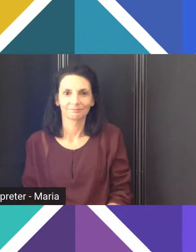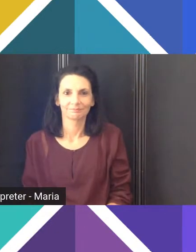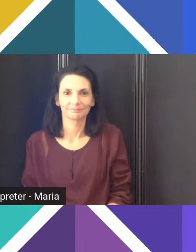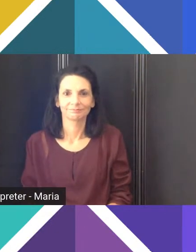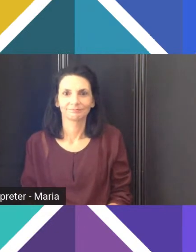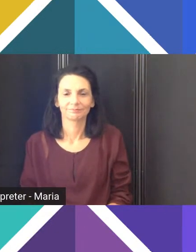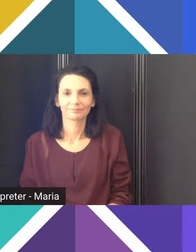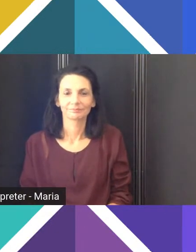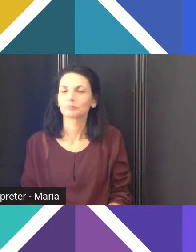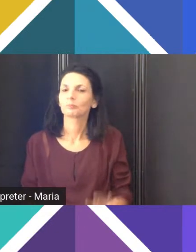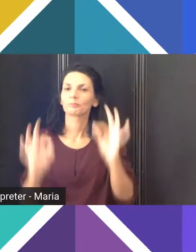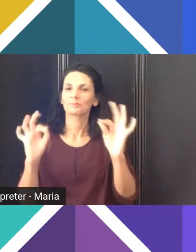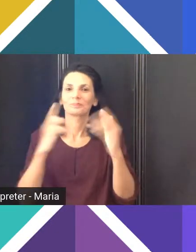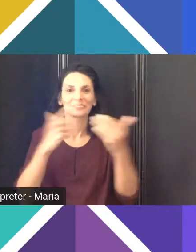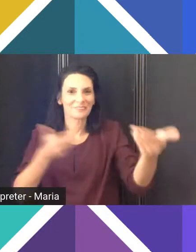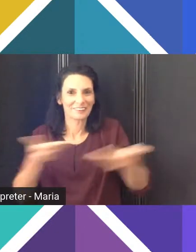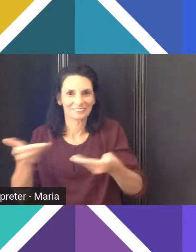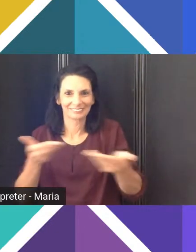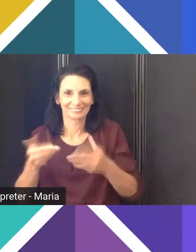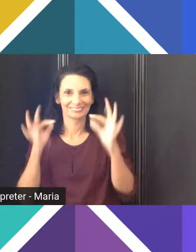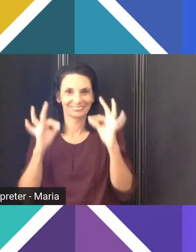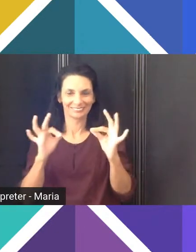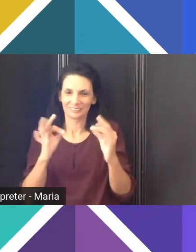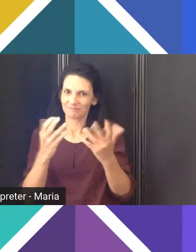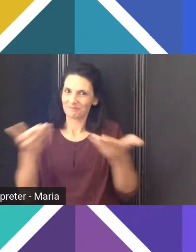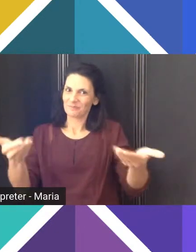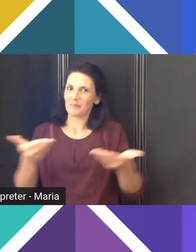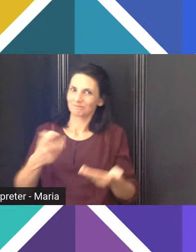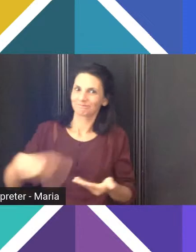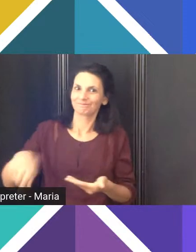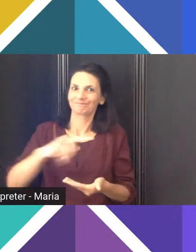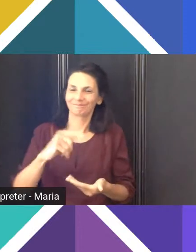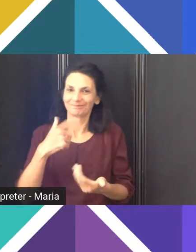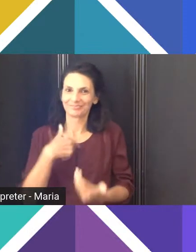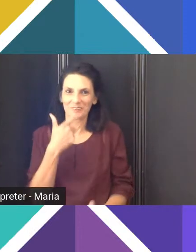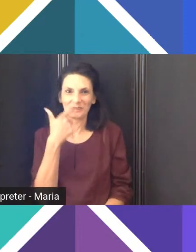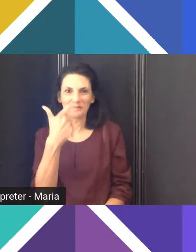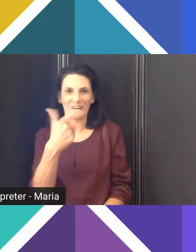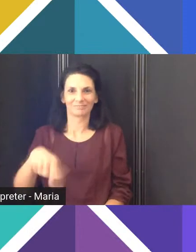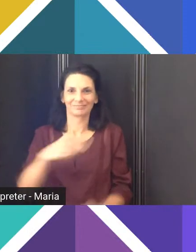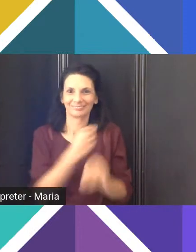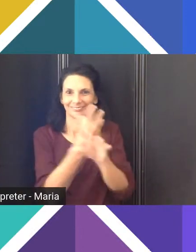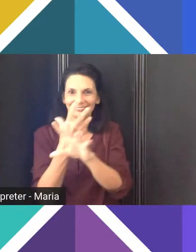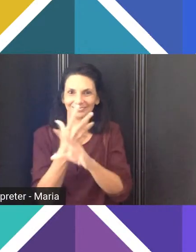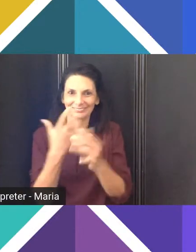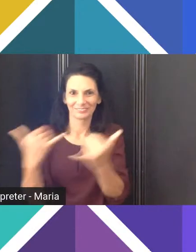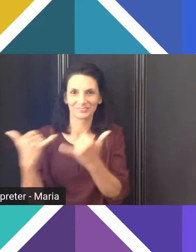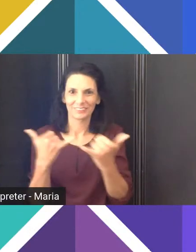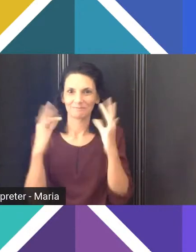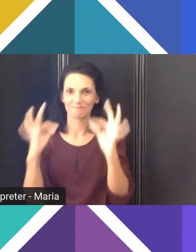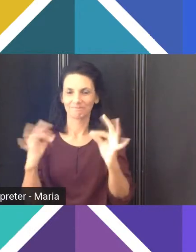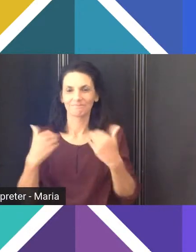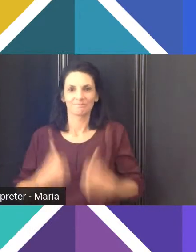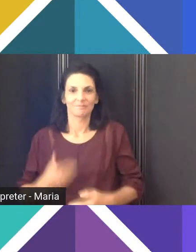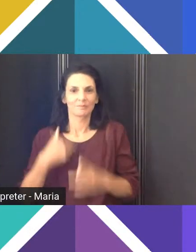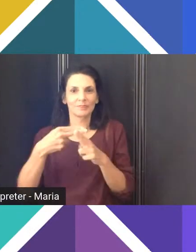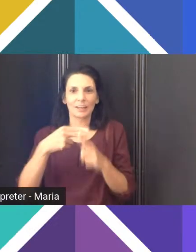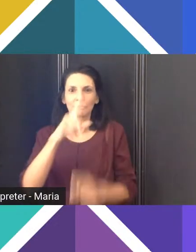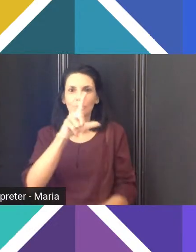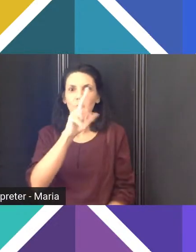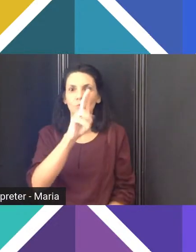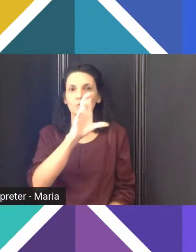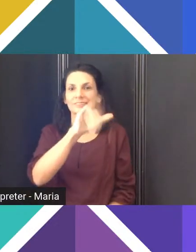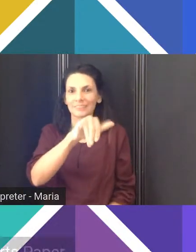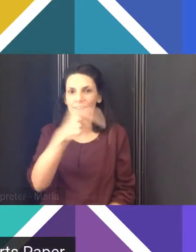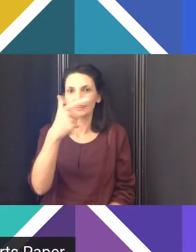Great. Welcome, welcome to everyone who is watching on the interwebs today. I am Lucy Gellman, editor of the Arts